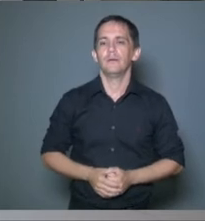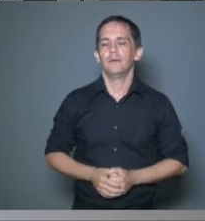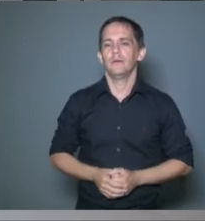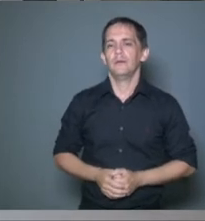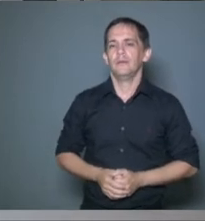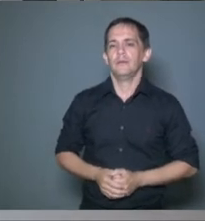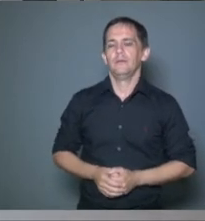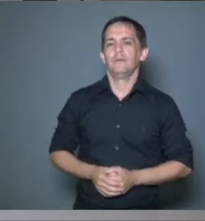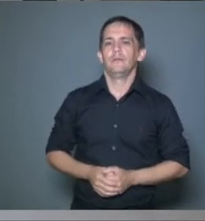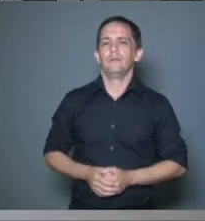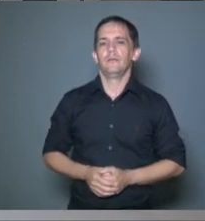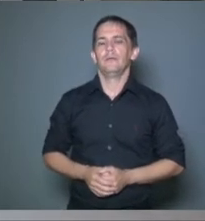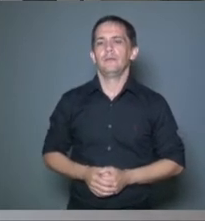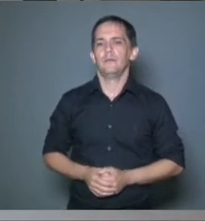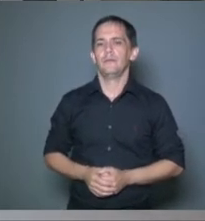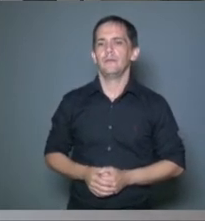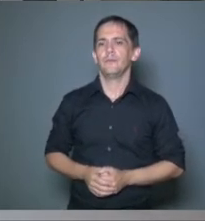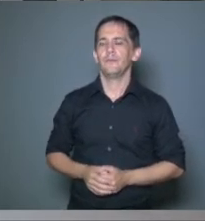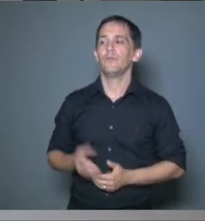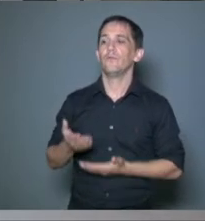even